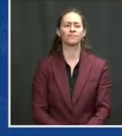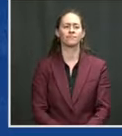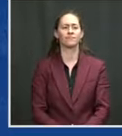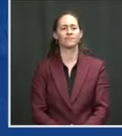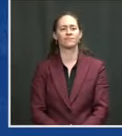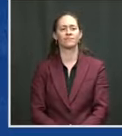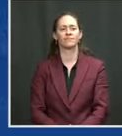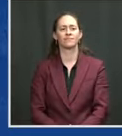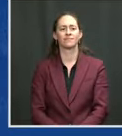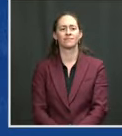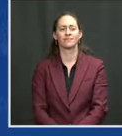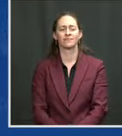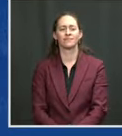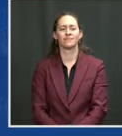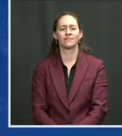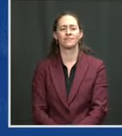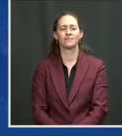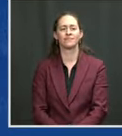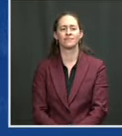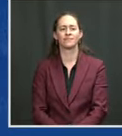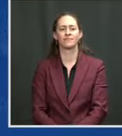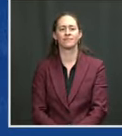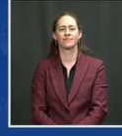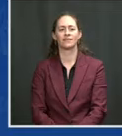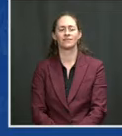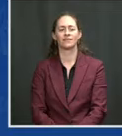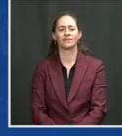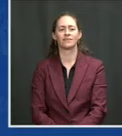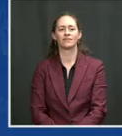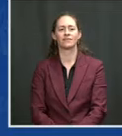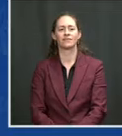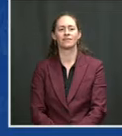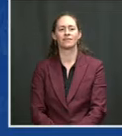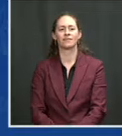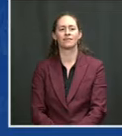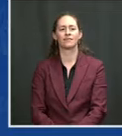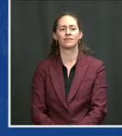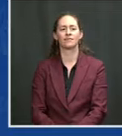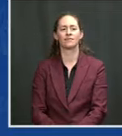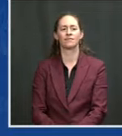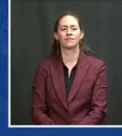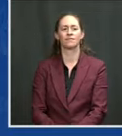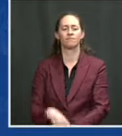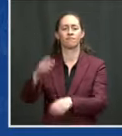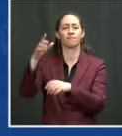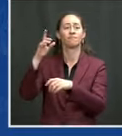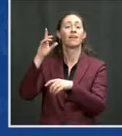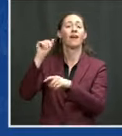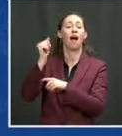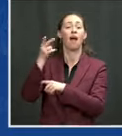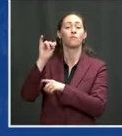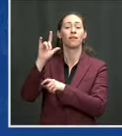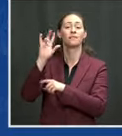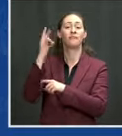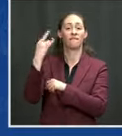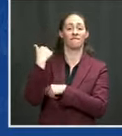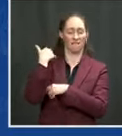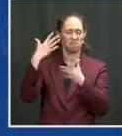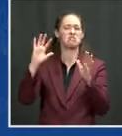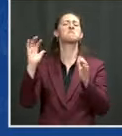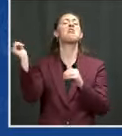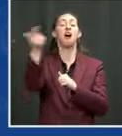by age, by April 7th, everyone 16 and older was eligible. Today, as I mentioned, more than half of